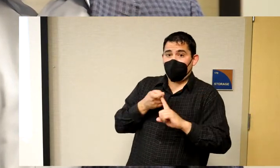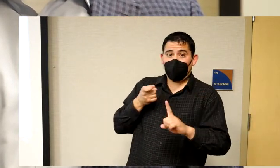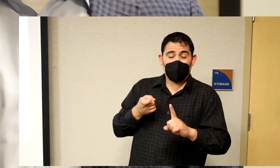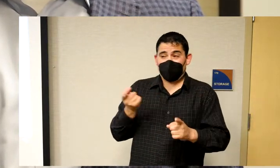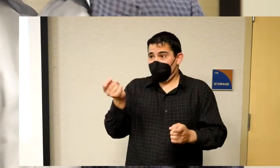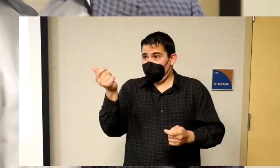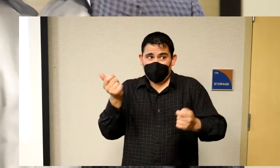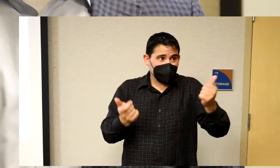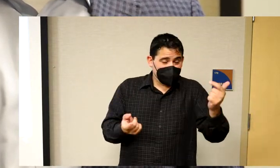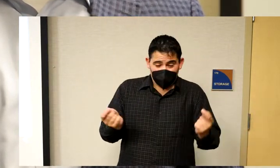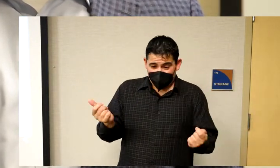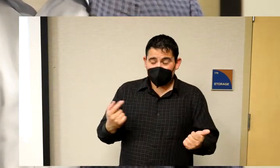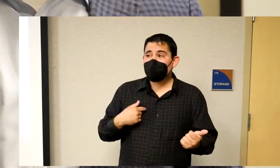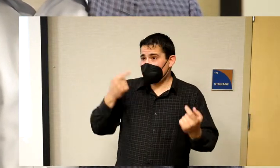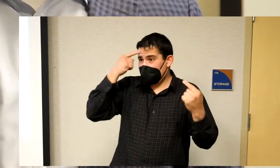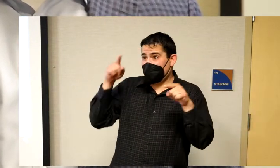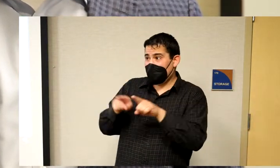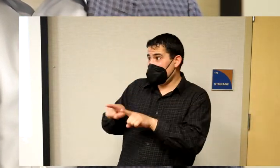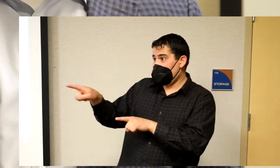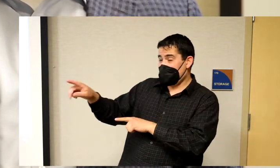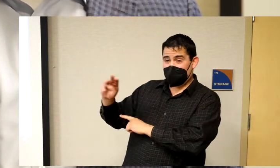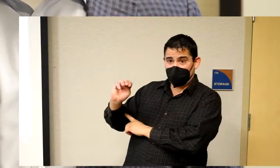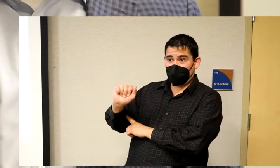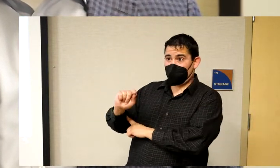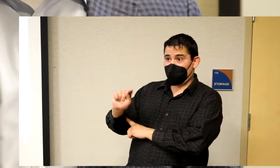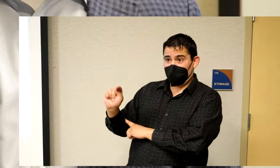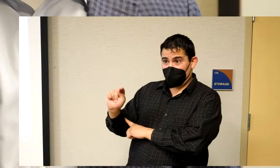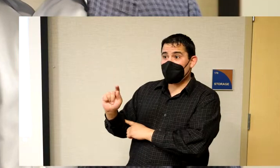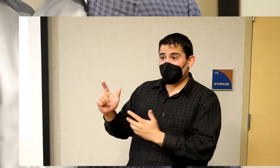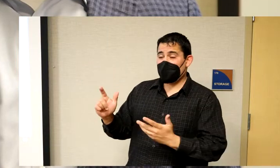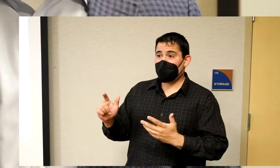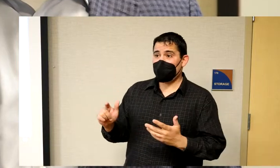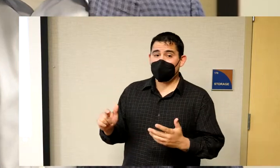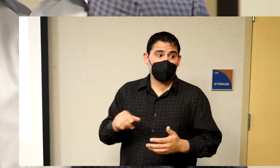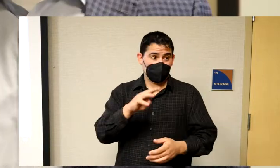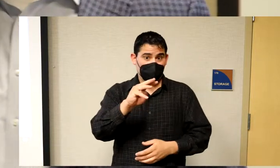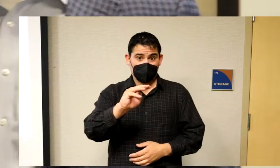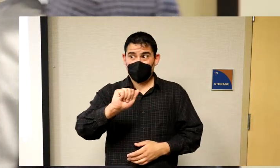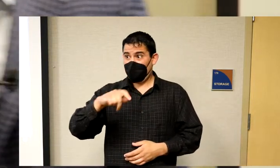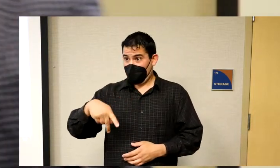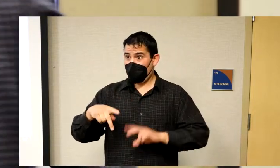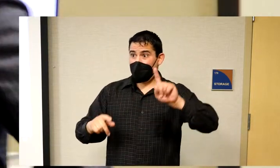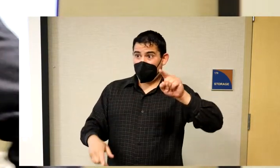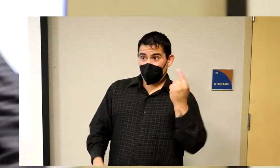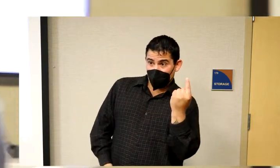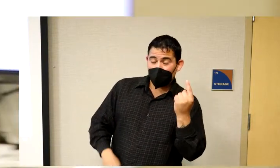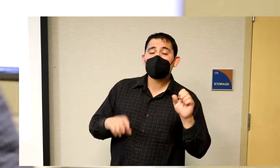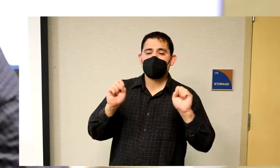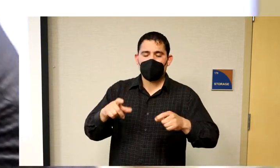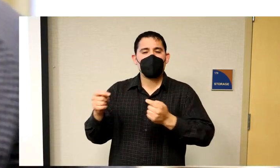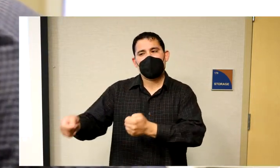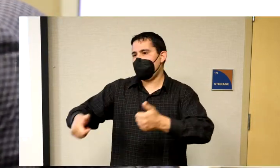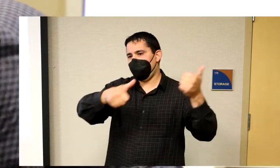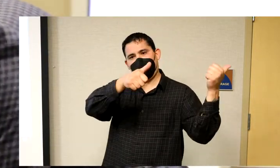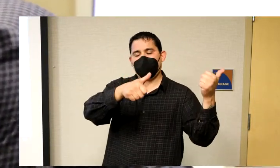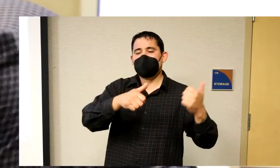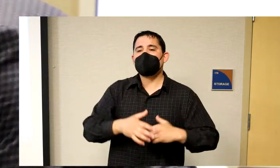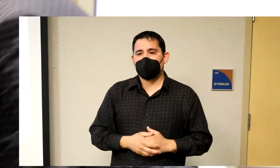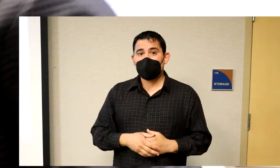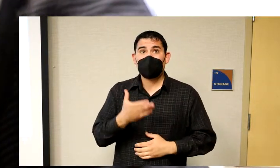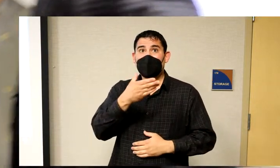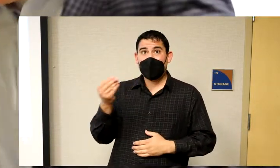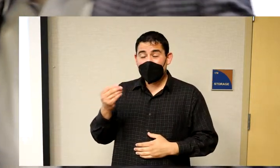and I agree with Matt. Map 1, I think, should be discarded, and I think you should consider discarding map